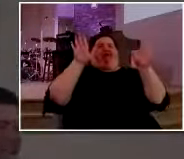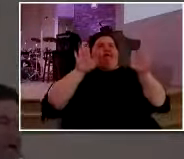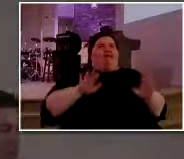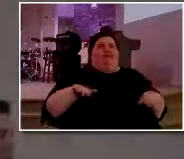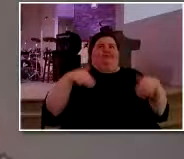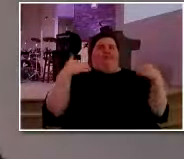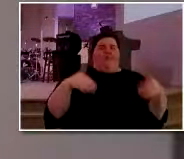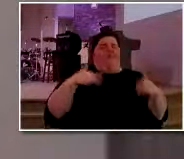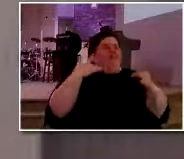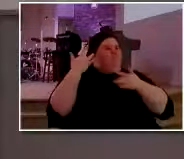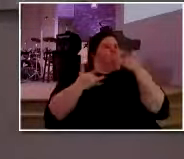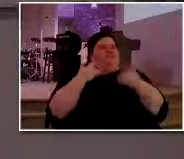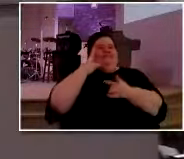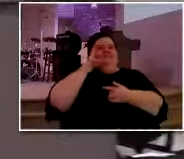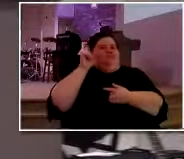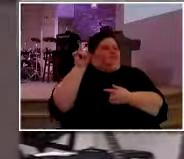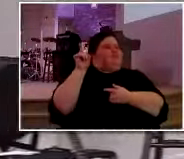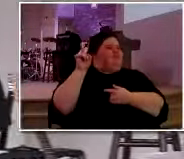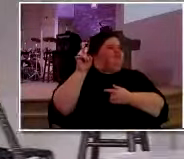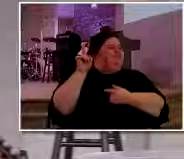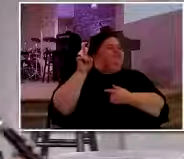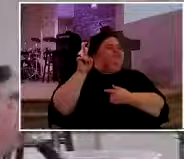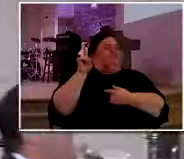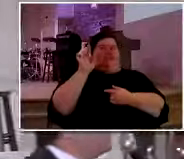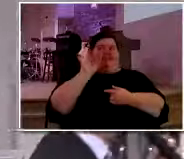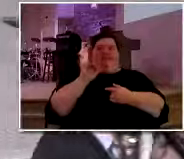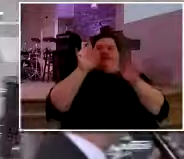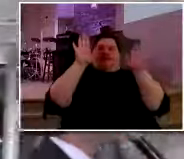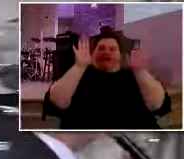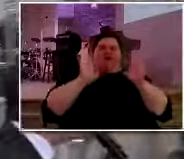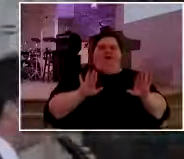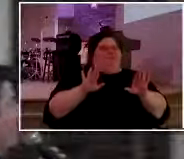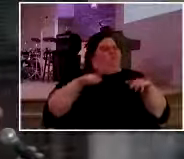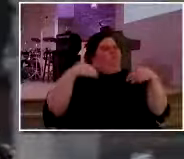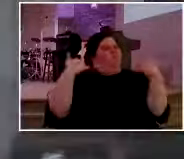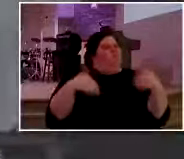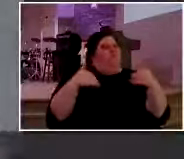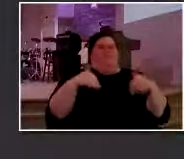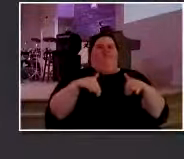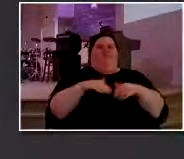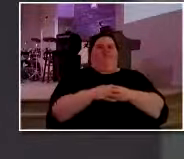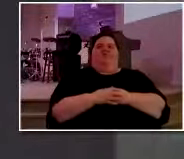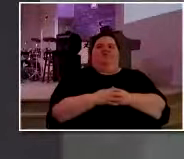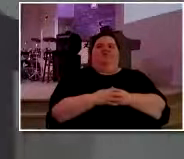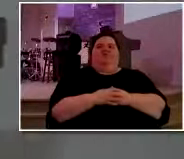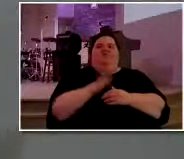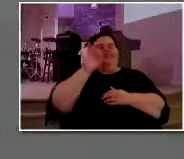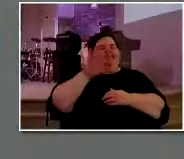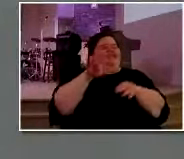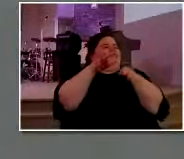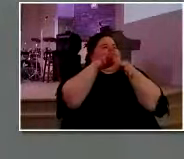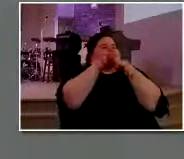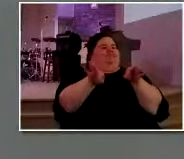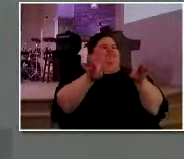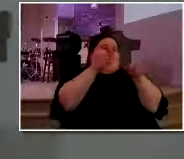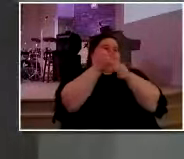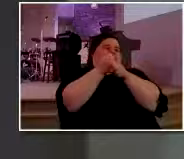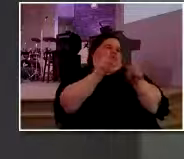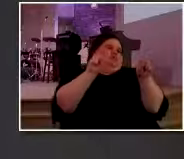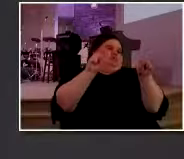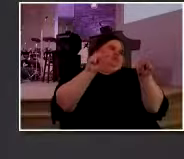That sounds pretty awesome to me. That sounds pretty incredible to me. That's the simple